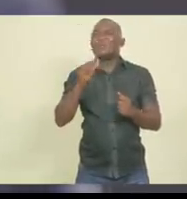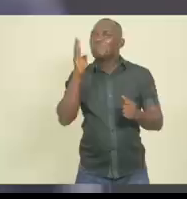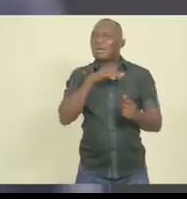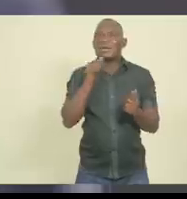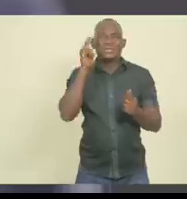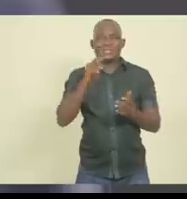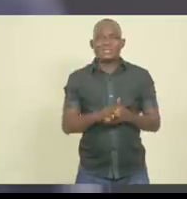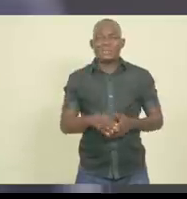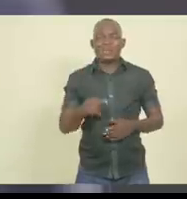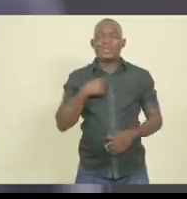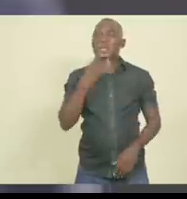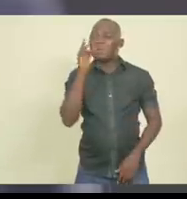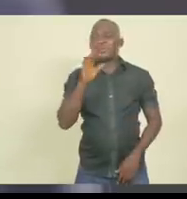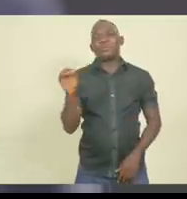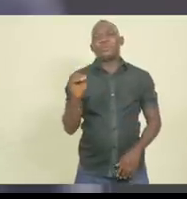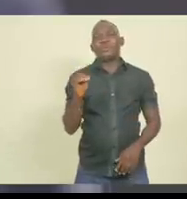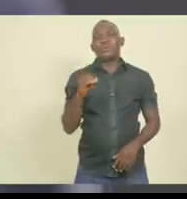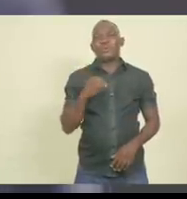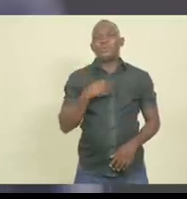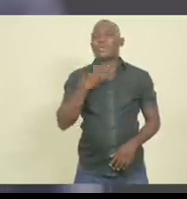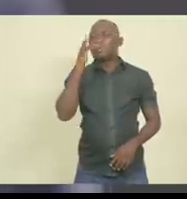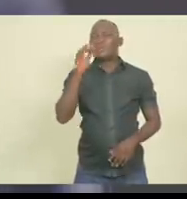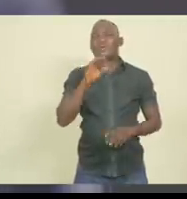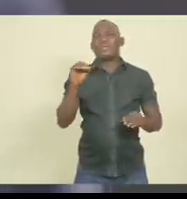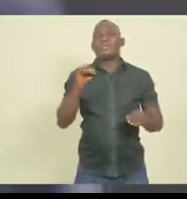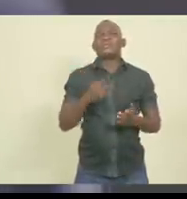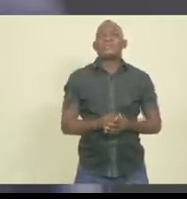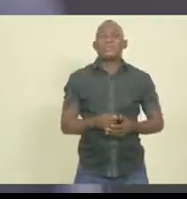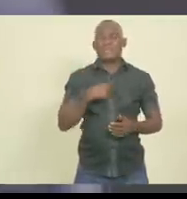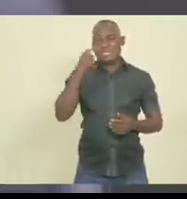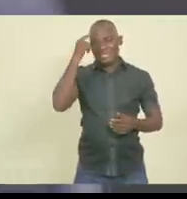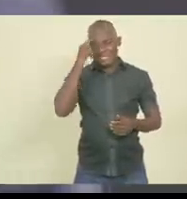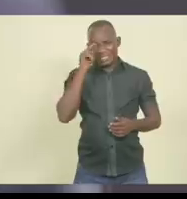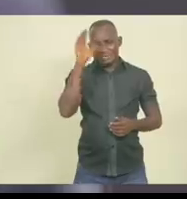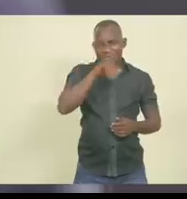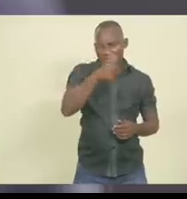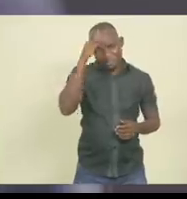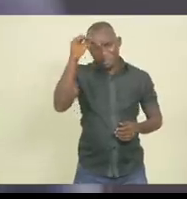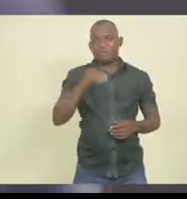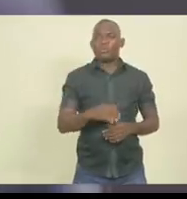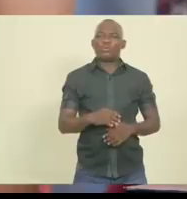I'm not always lucky with them, but I feel vulnerable with... Never mind.